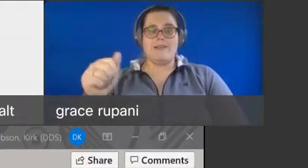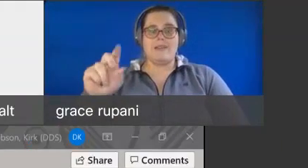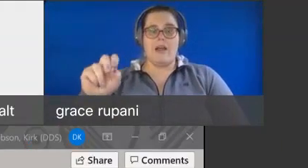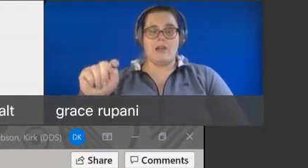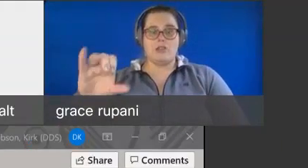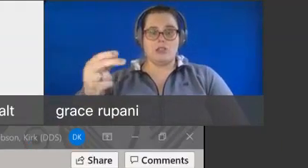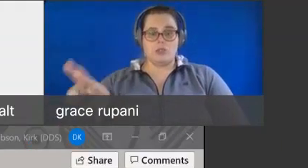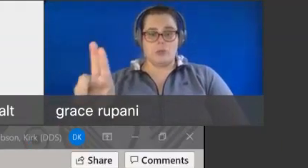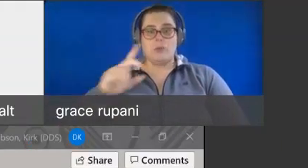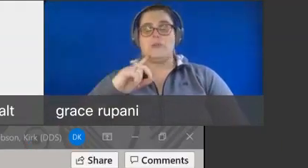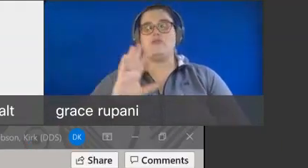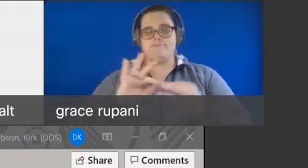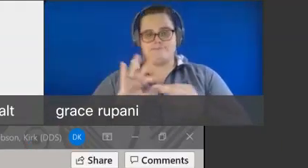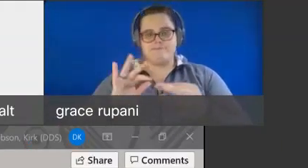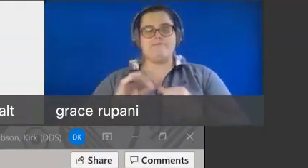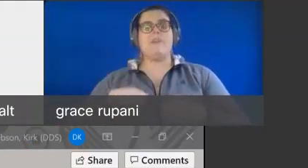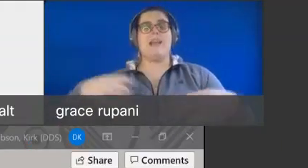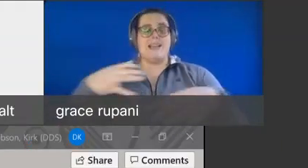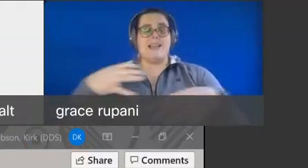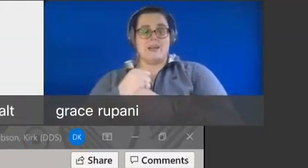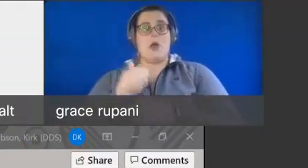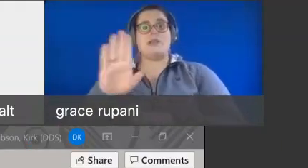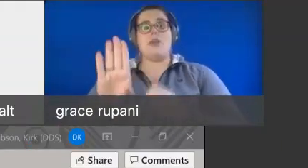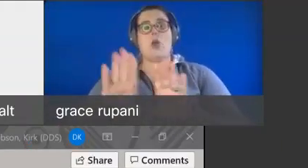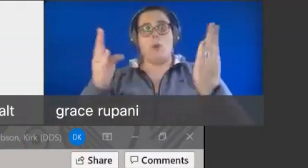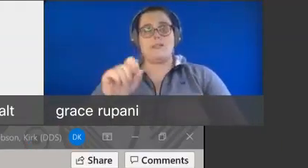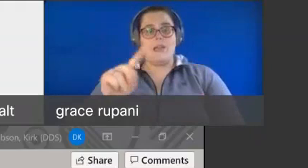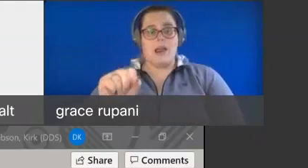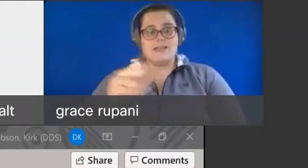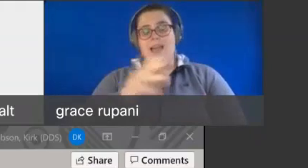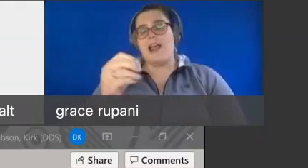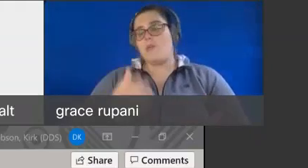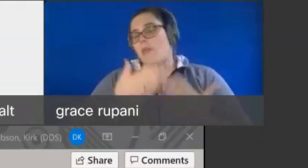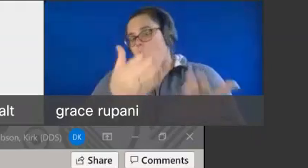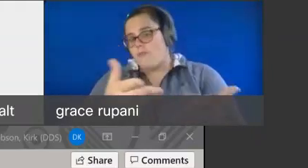their opening status and what they are offering. Theodore?